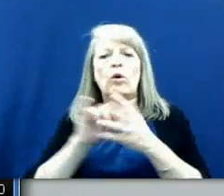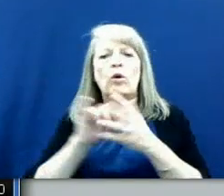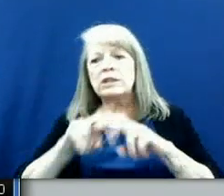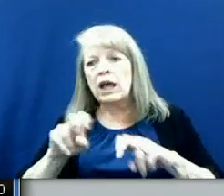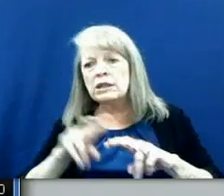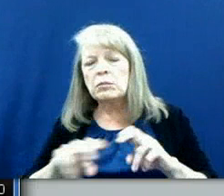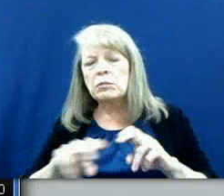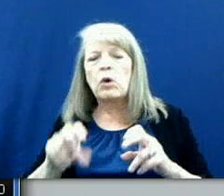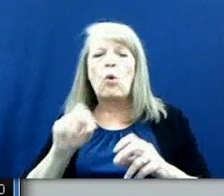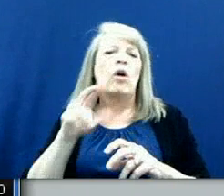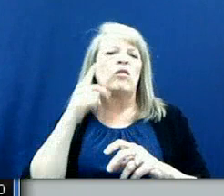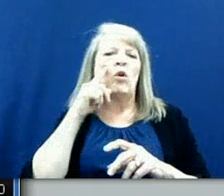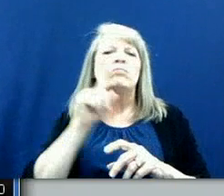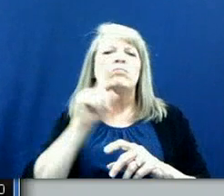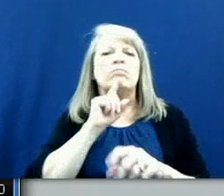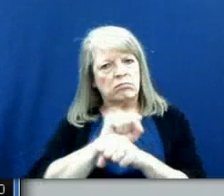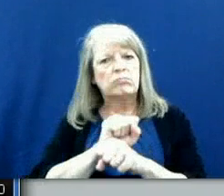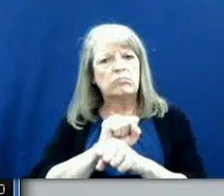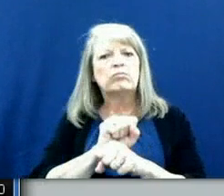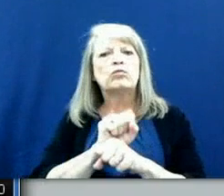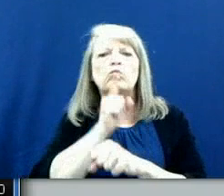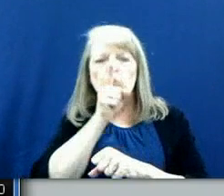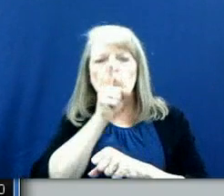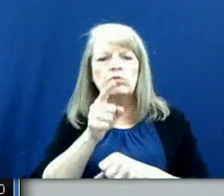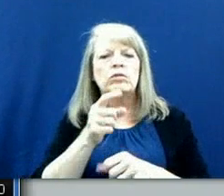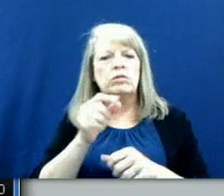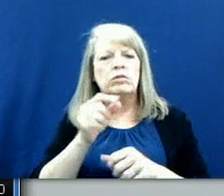employment opportunities.